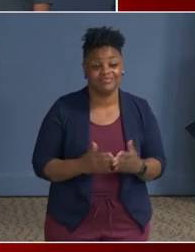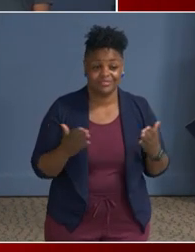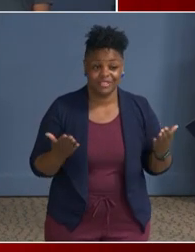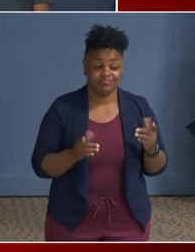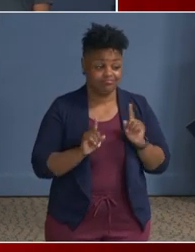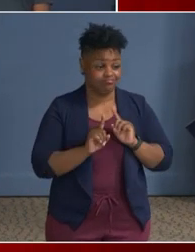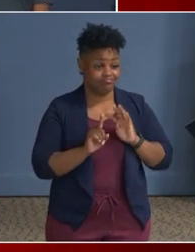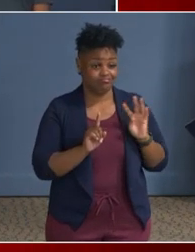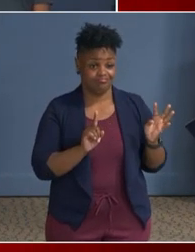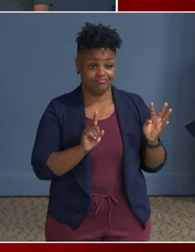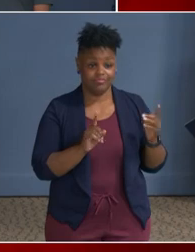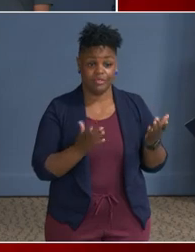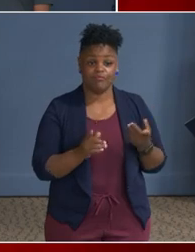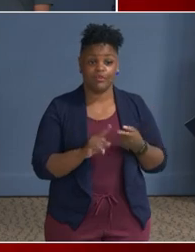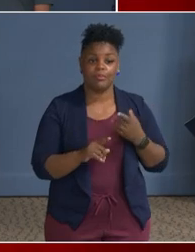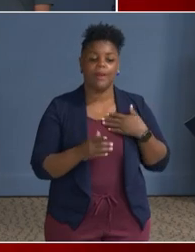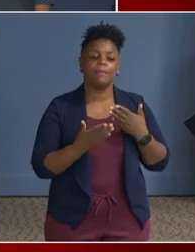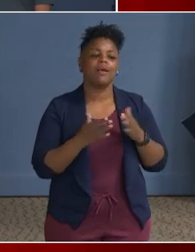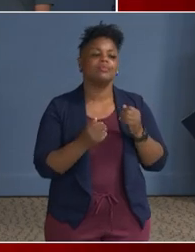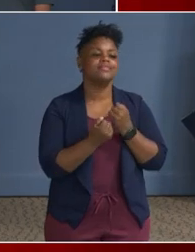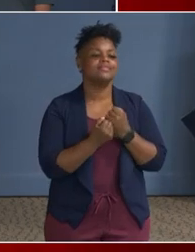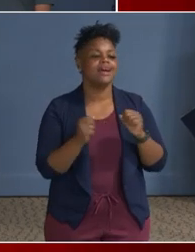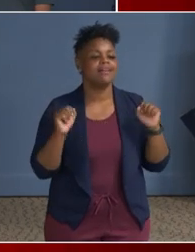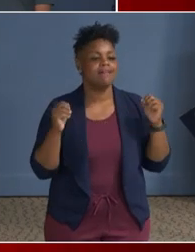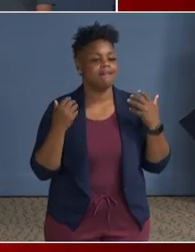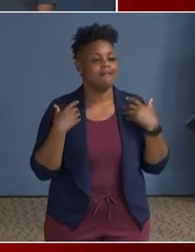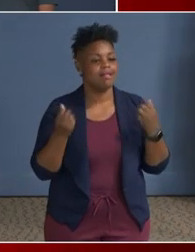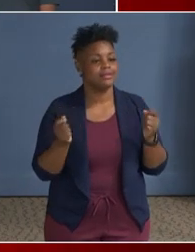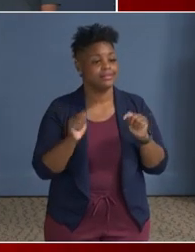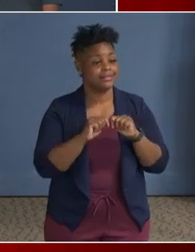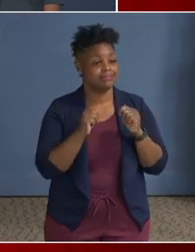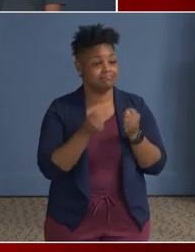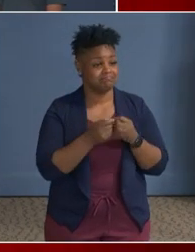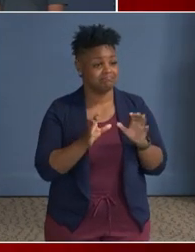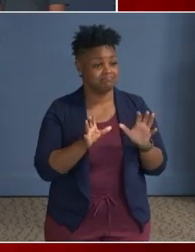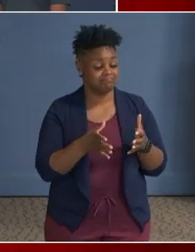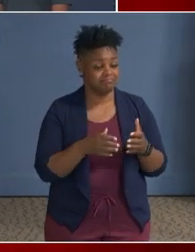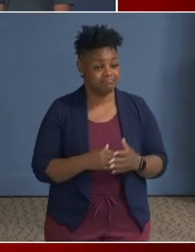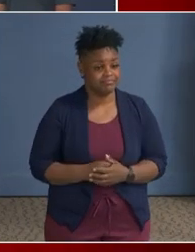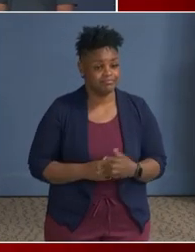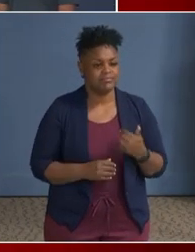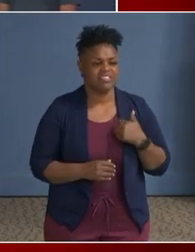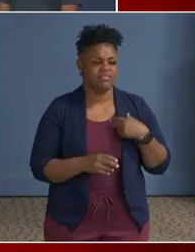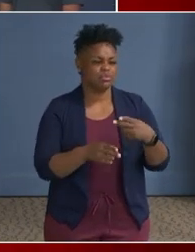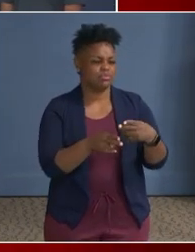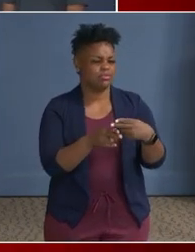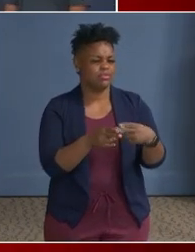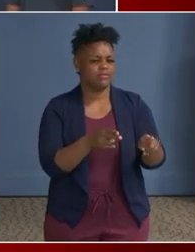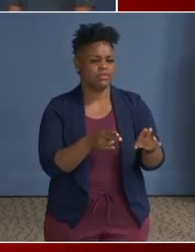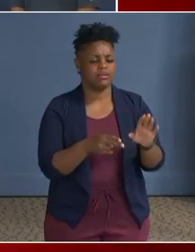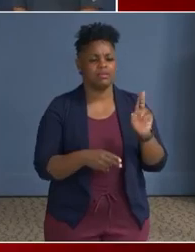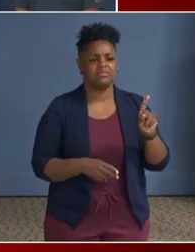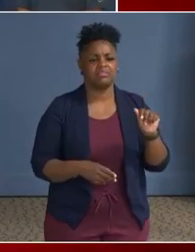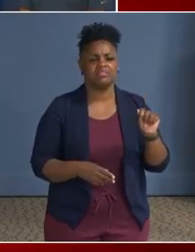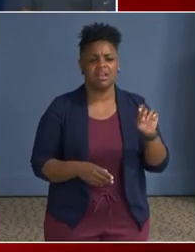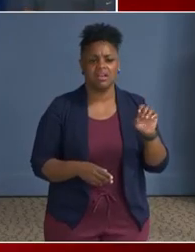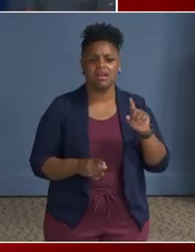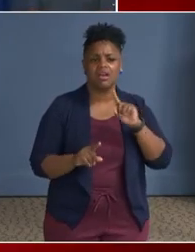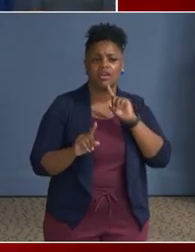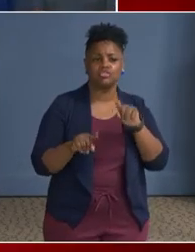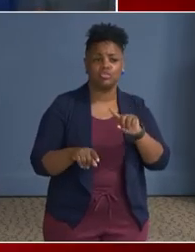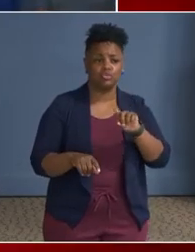my public safety and public health teams. We will provide a brief update and then take your